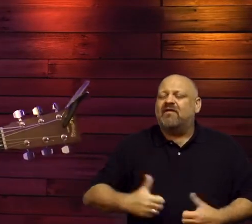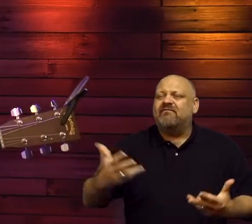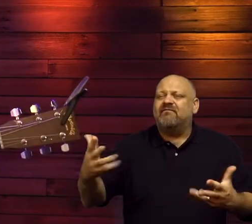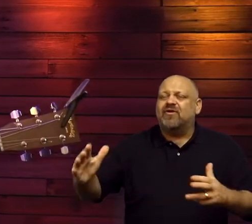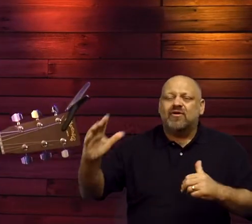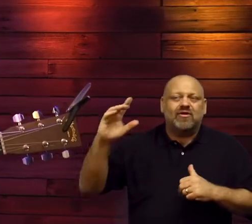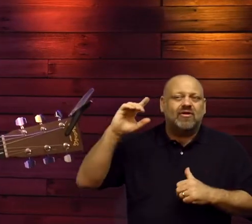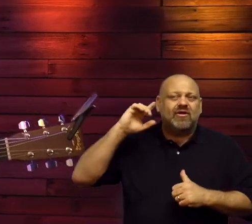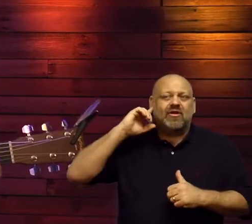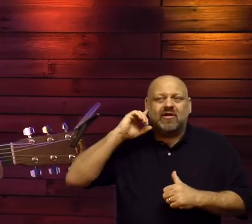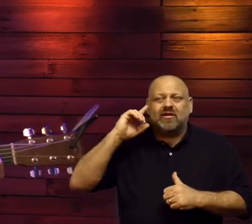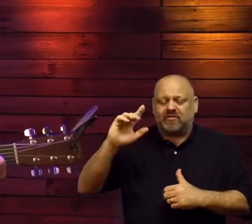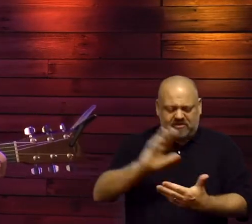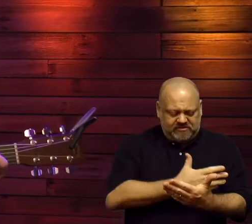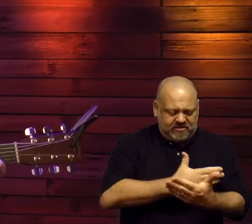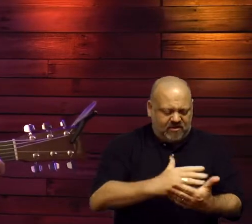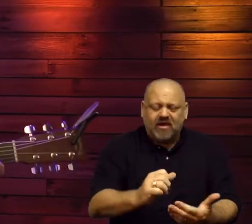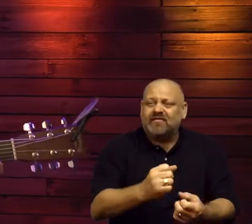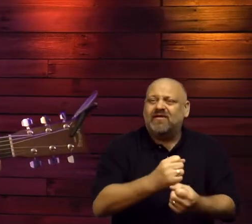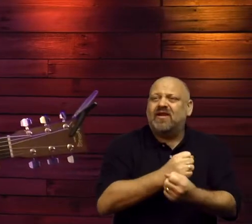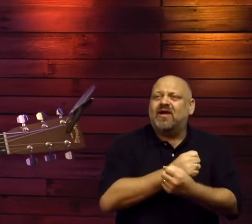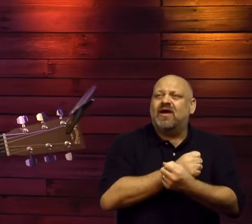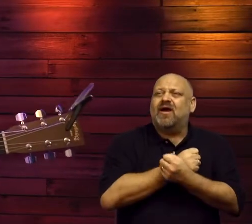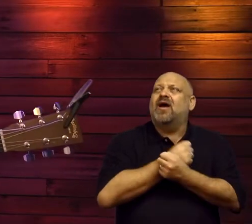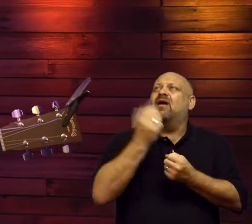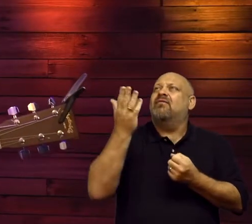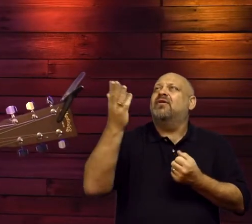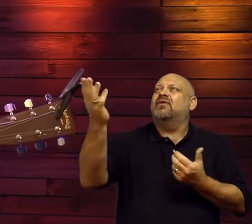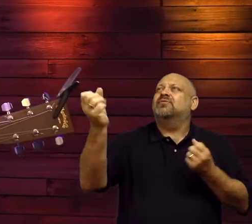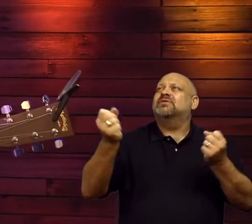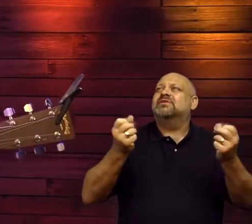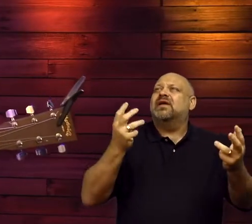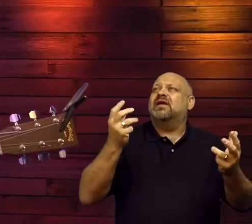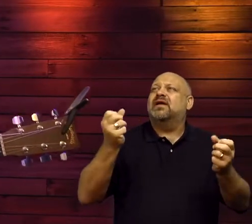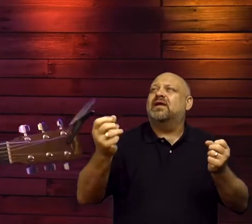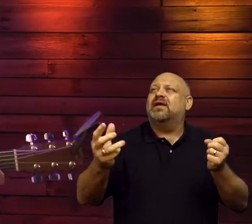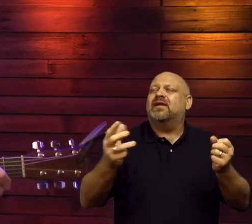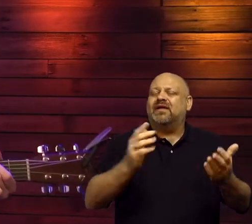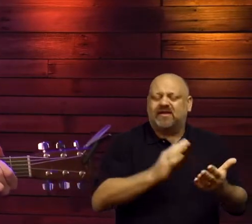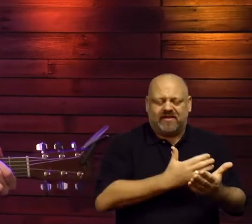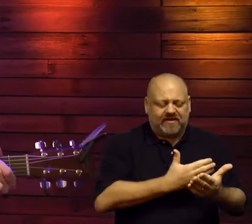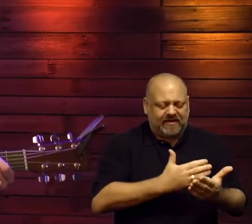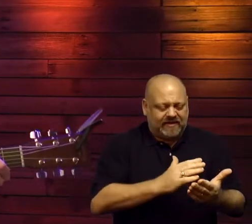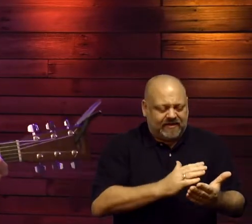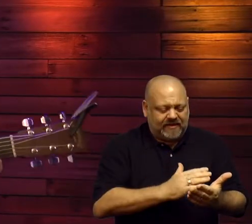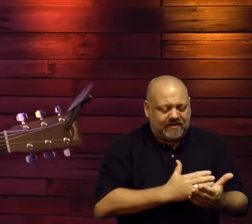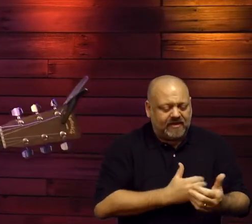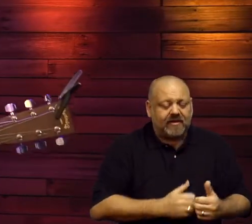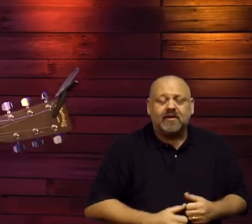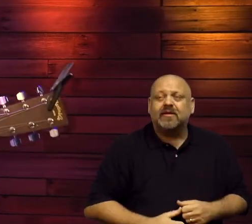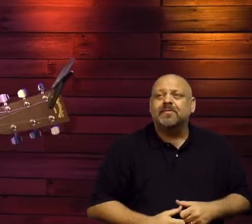I have heard songs of love that you sing.